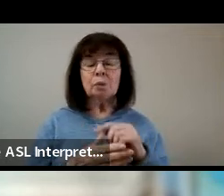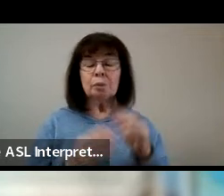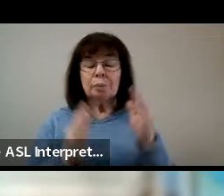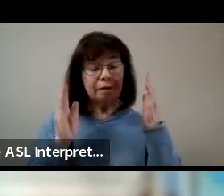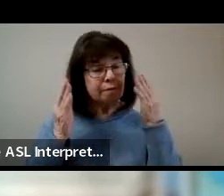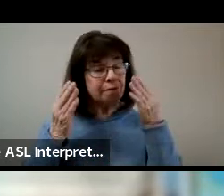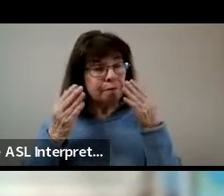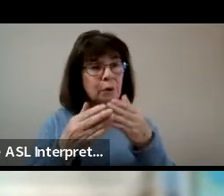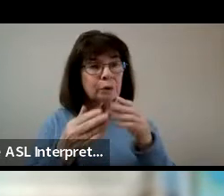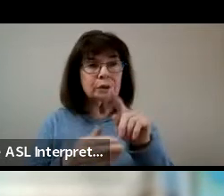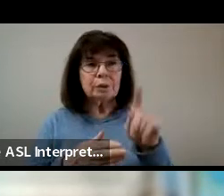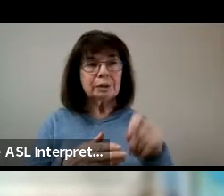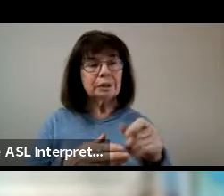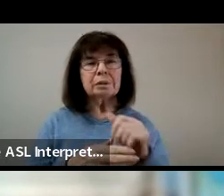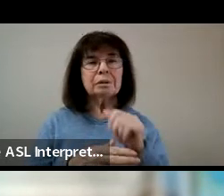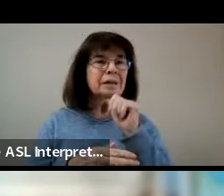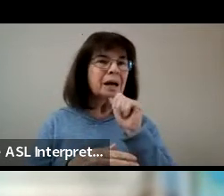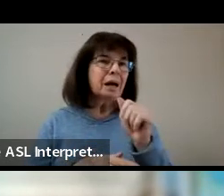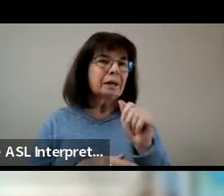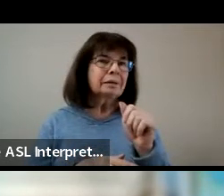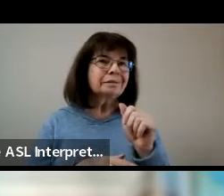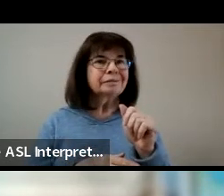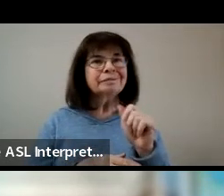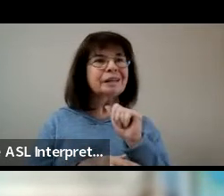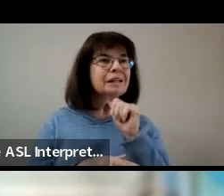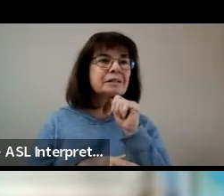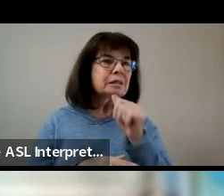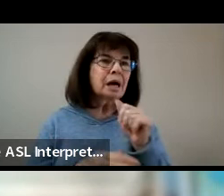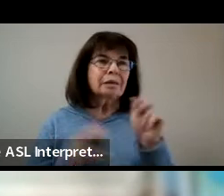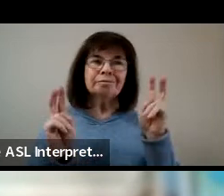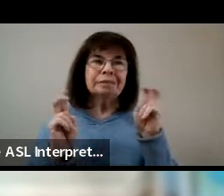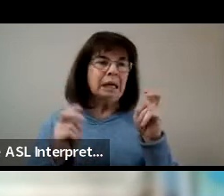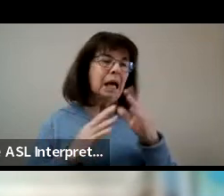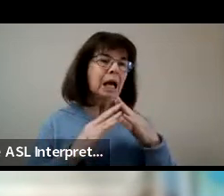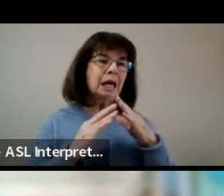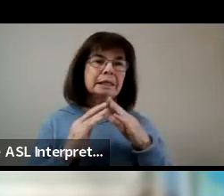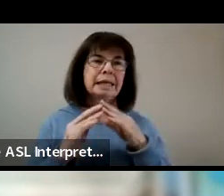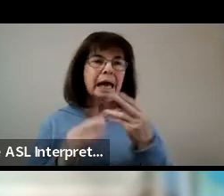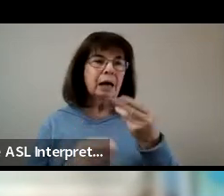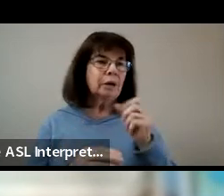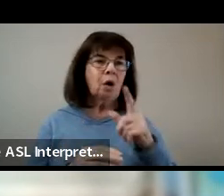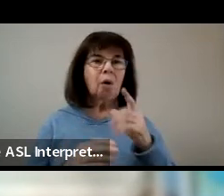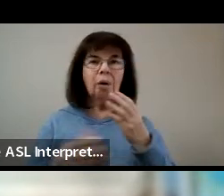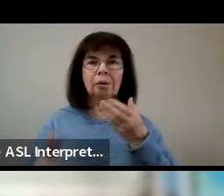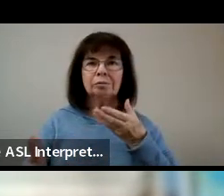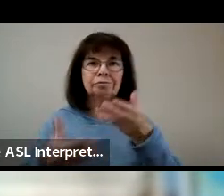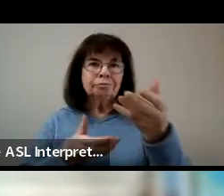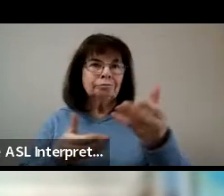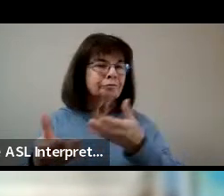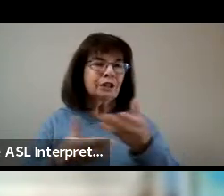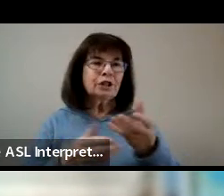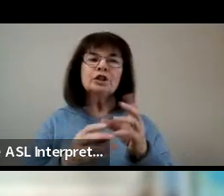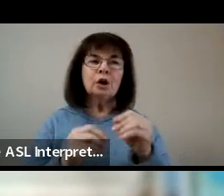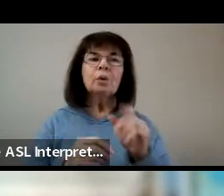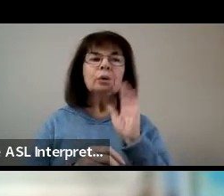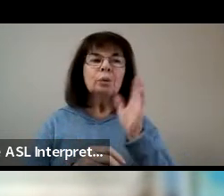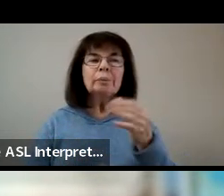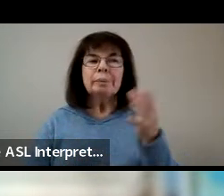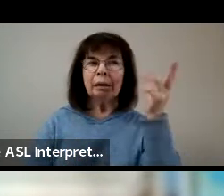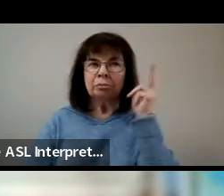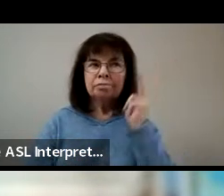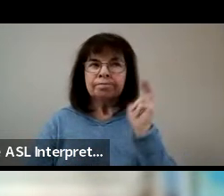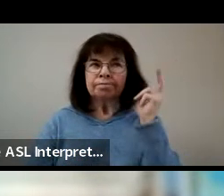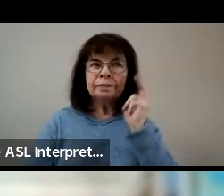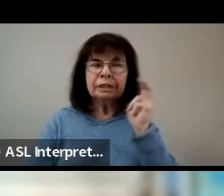questions. It will not necessarily be a town hall, so there won't be back and forth conversation. We will be in listen mode and